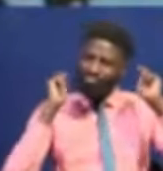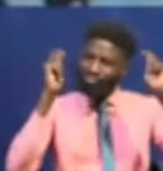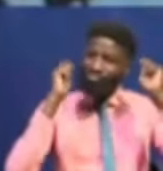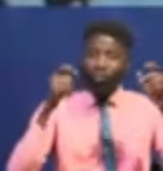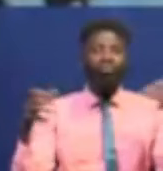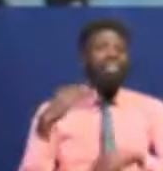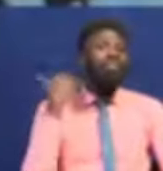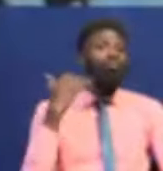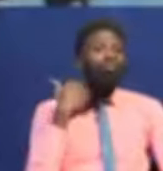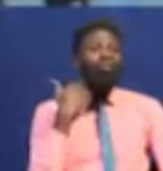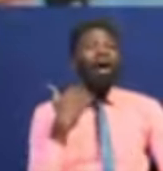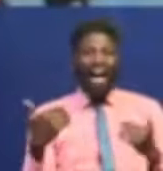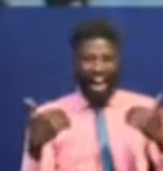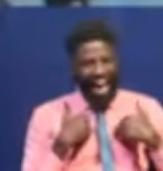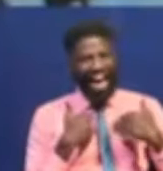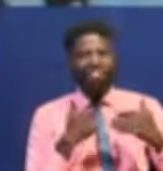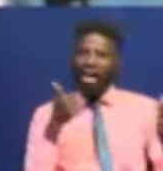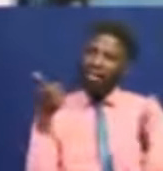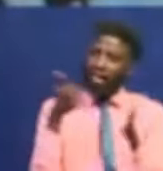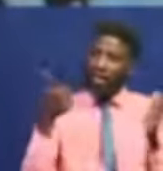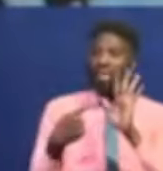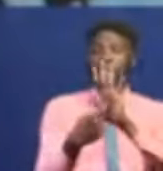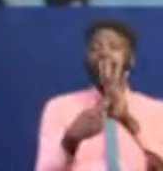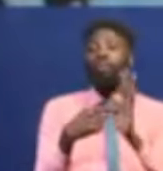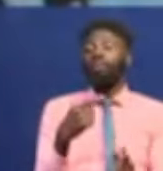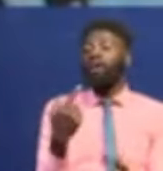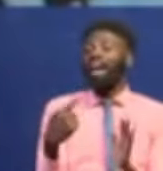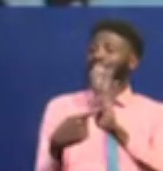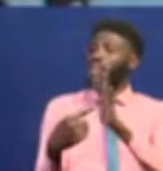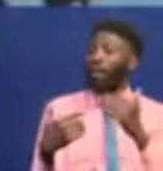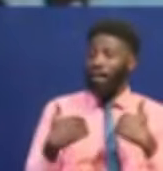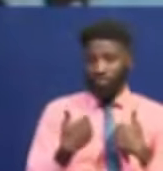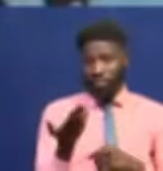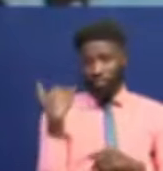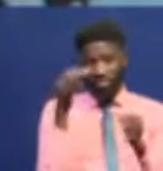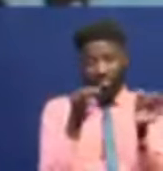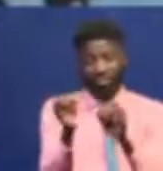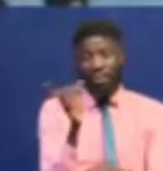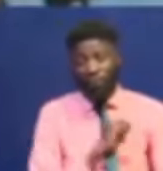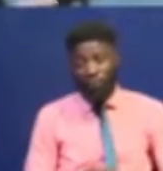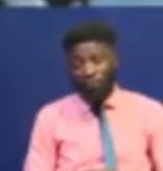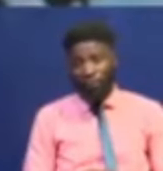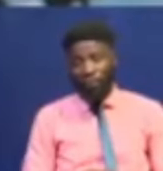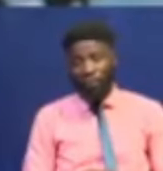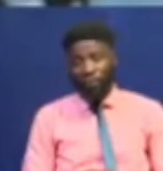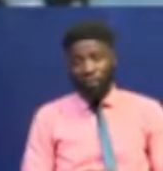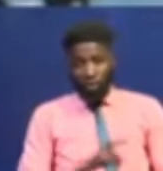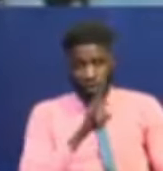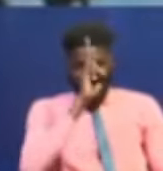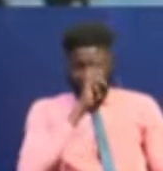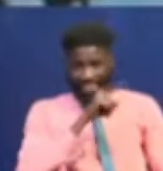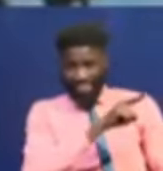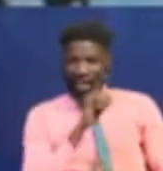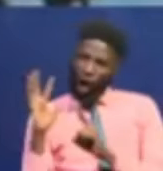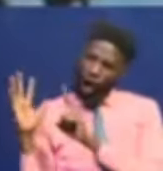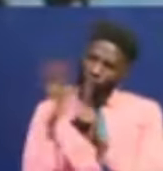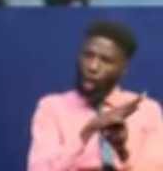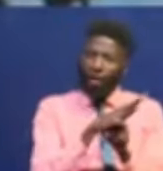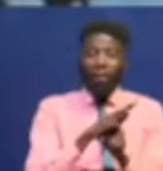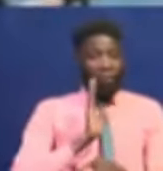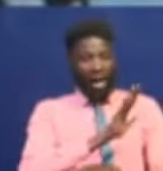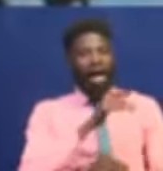by criminals, including a clear example of the one I have explained to you, that they overpowered the police, took the gun